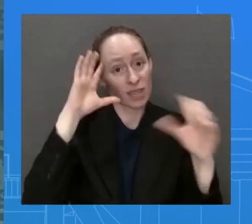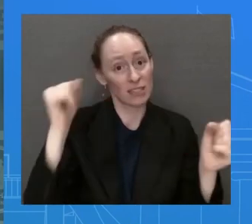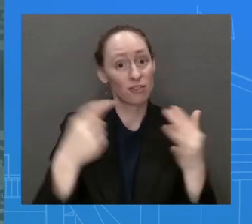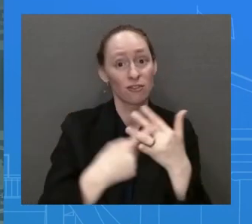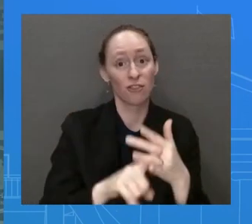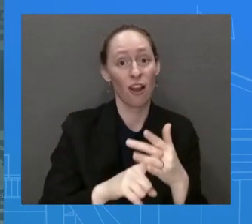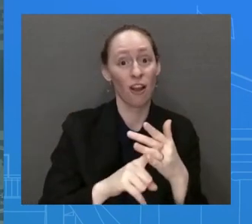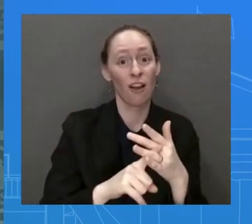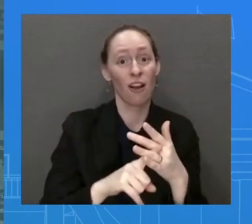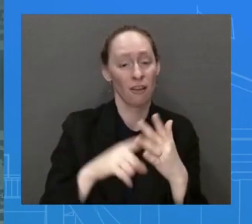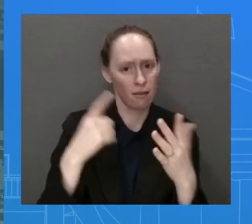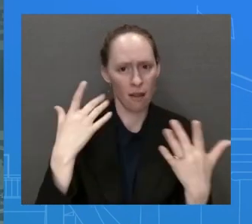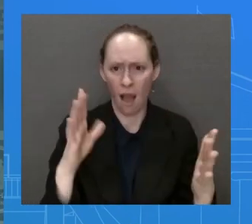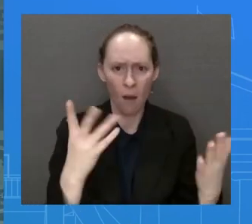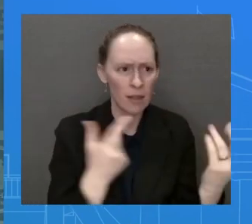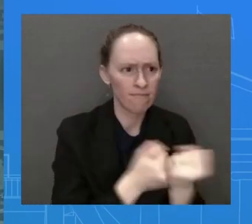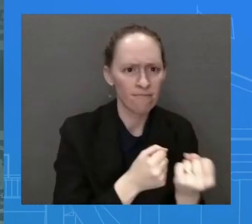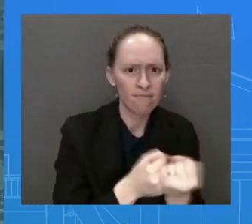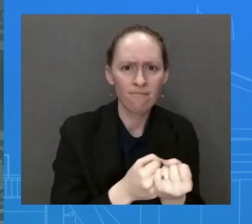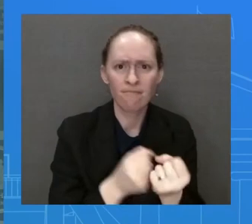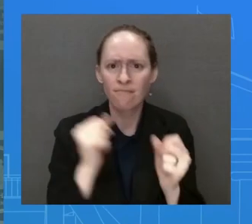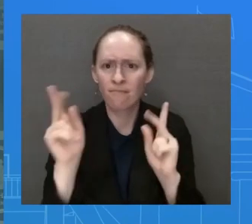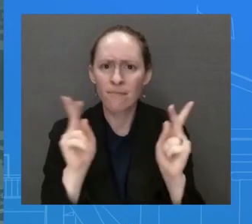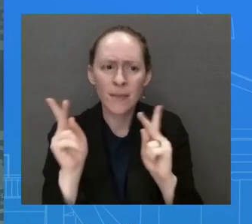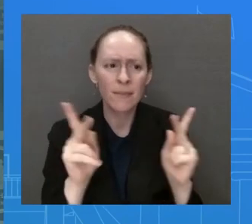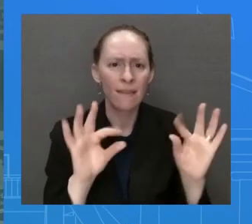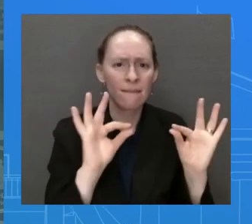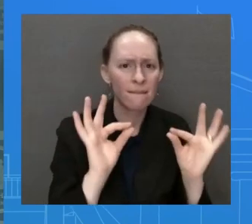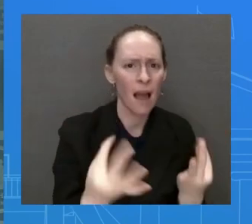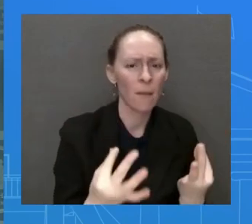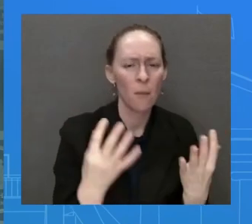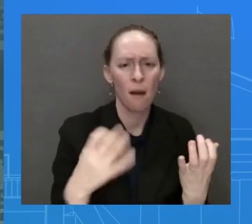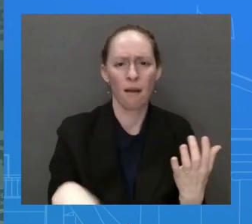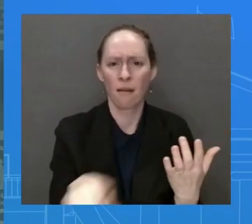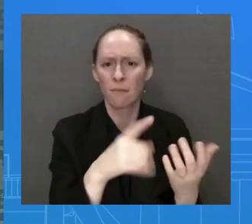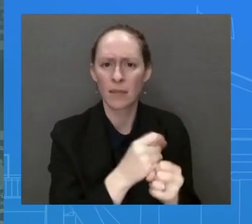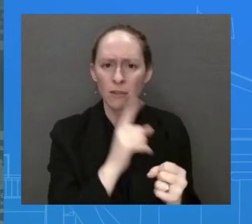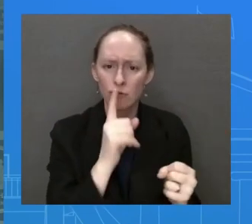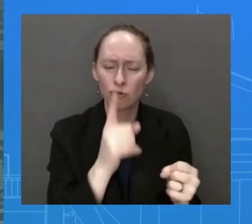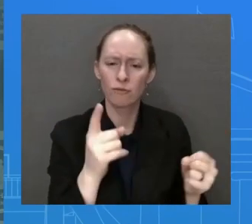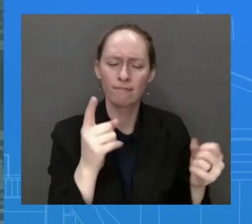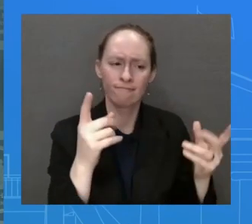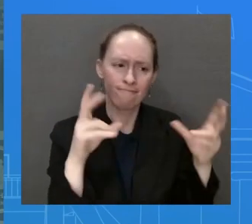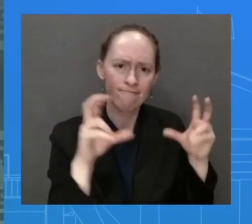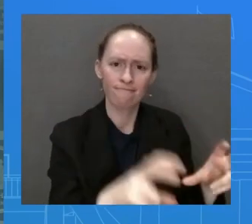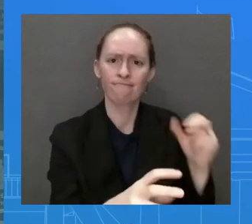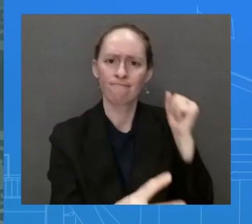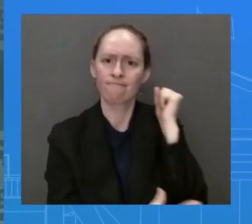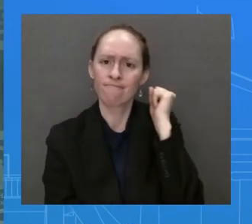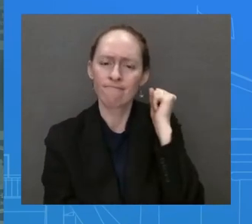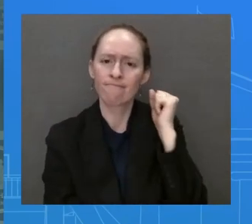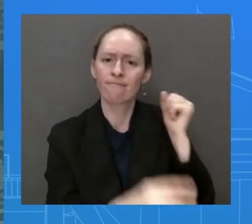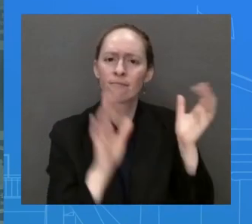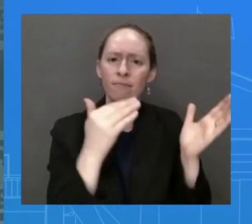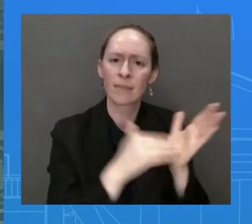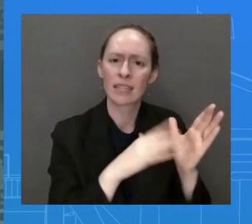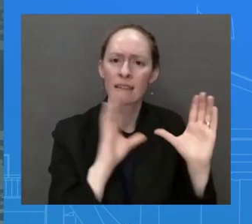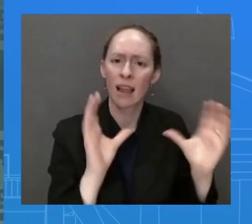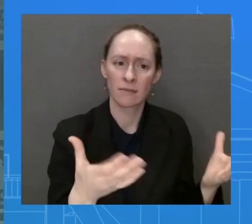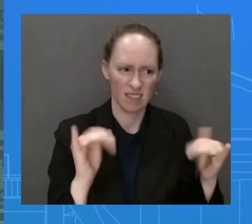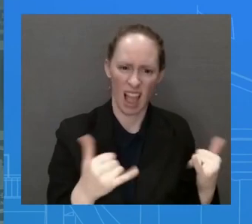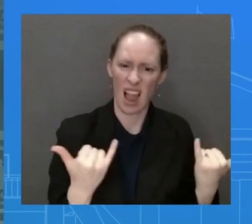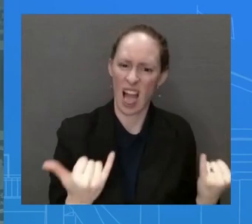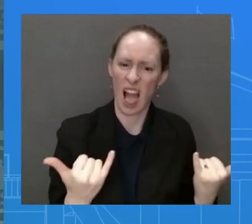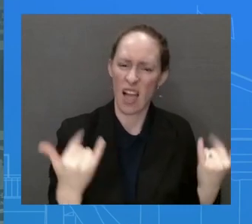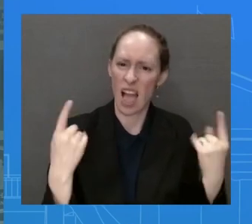families, making sure that we're building an economy from the bottom up, middle out, and that's what you are seeing. I was just asked about the inflation data,